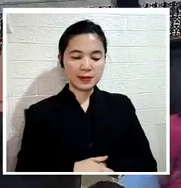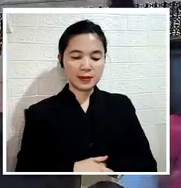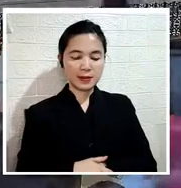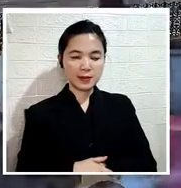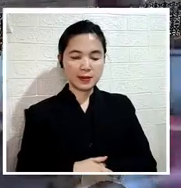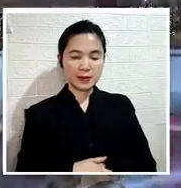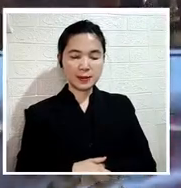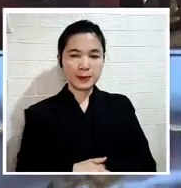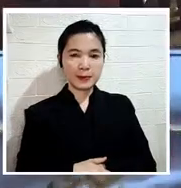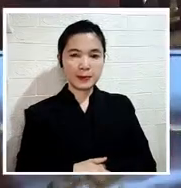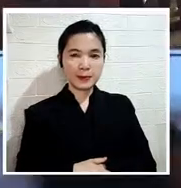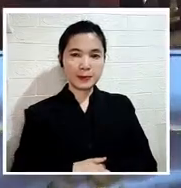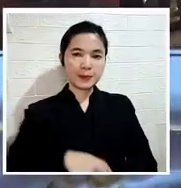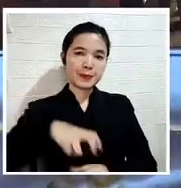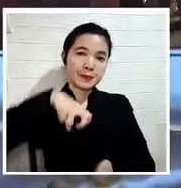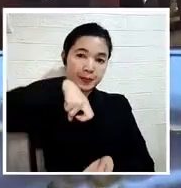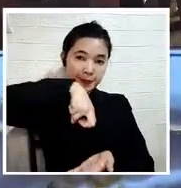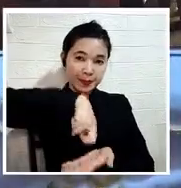Please all kneel.